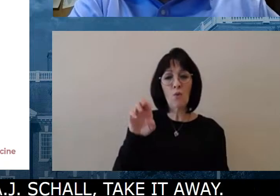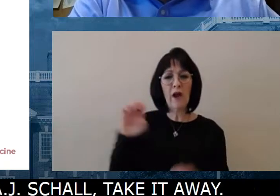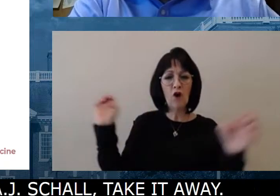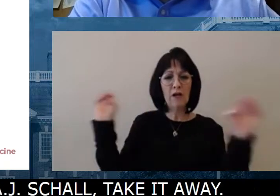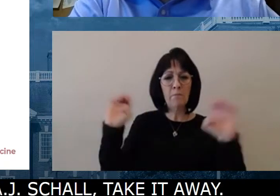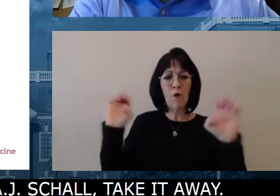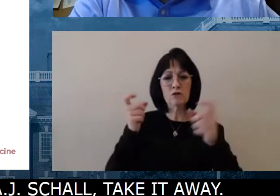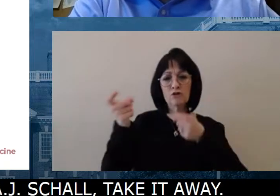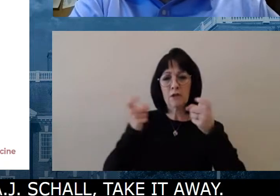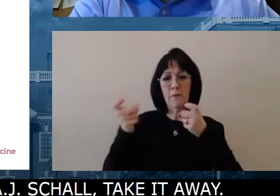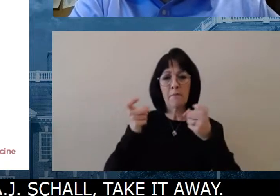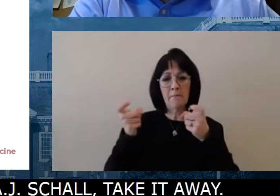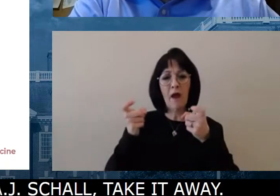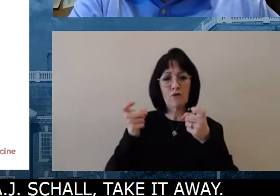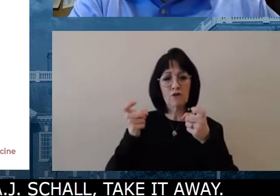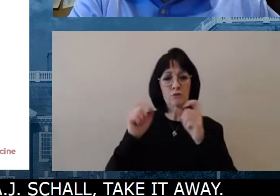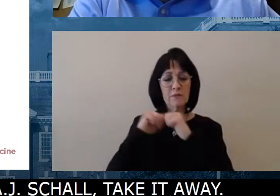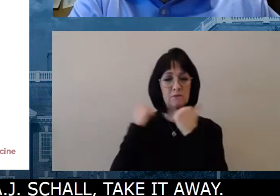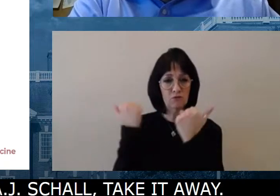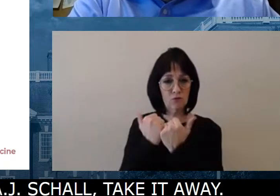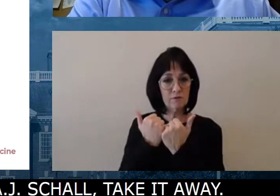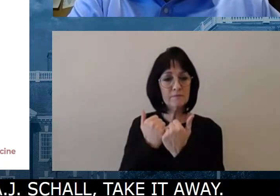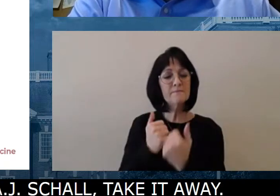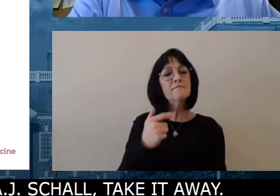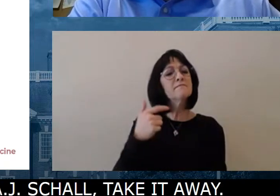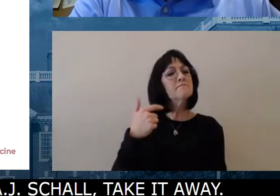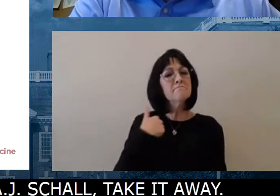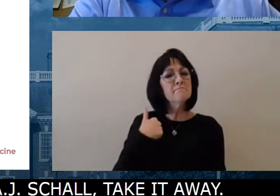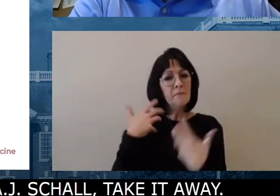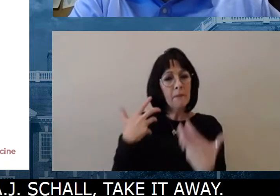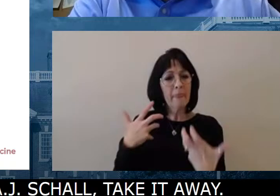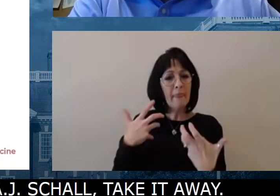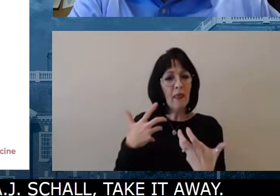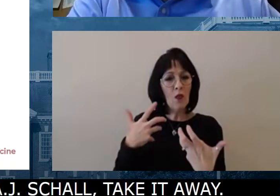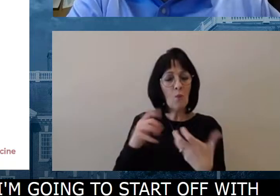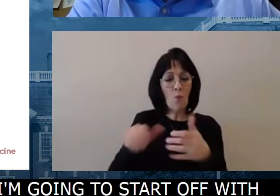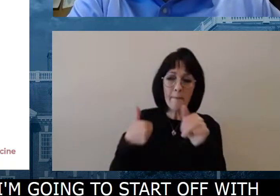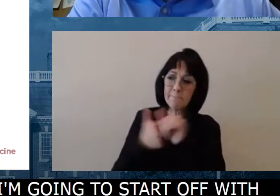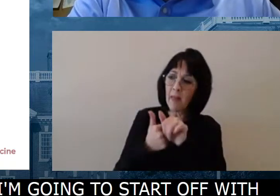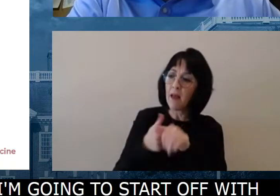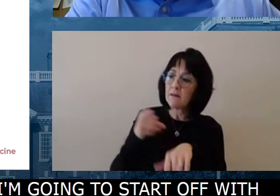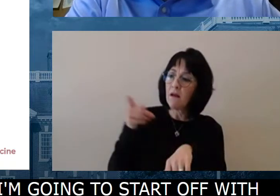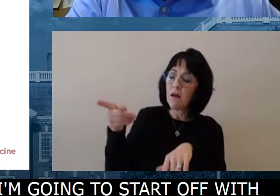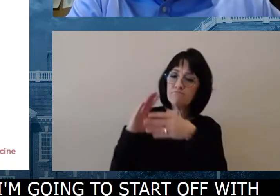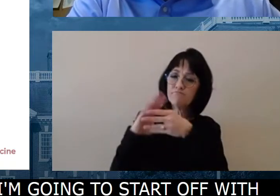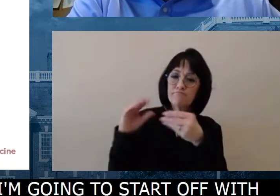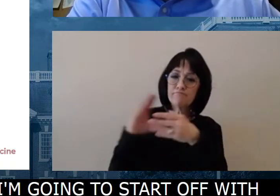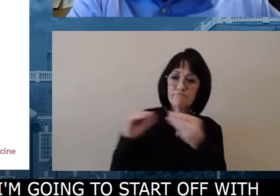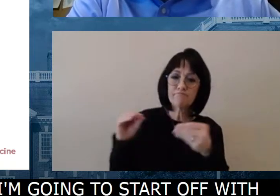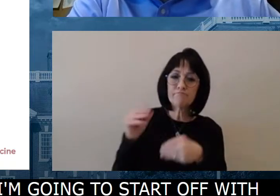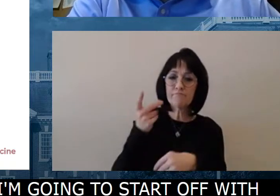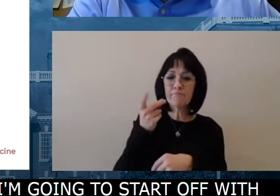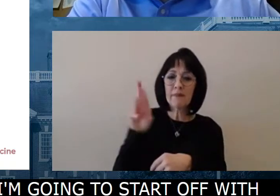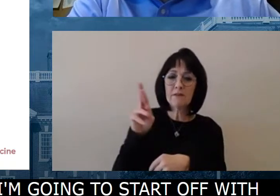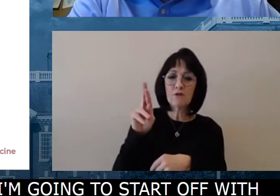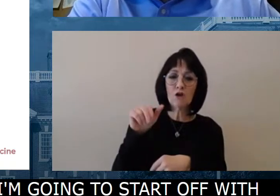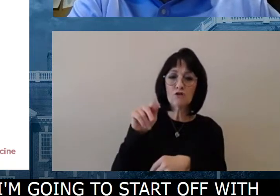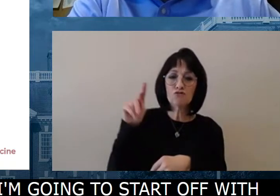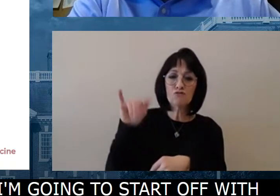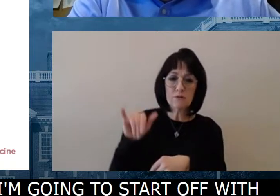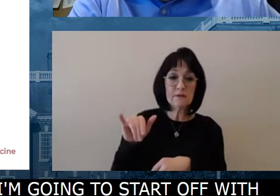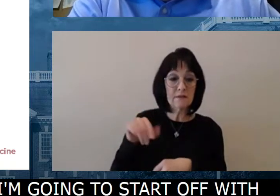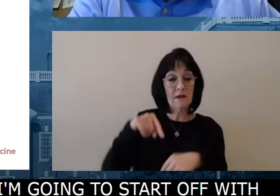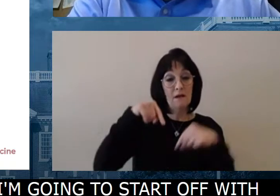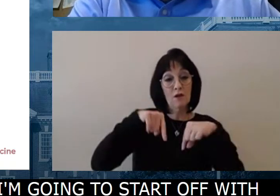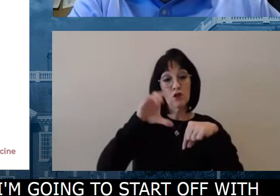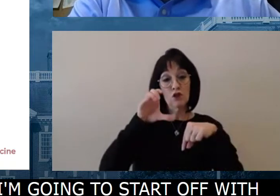reservations for appointments and us using partners. So this week, I think we already reviewed, Curative is going to be doing appointments for approximately